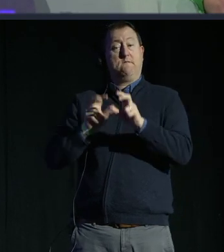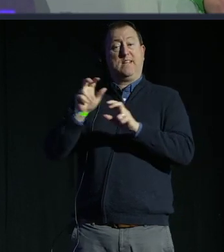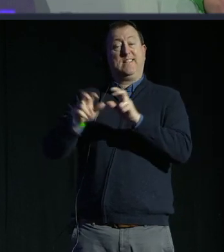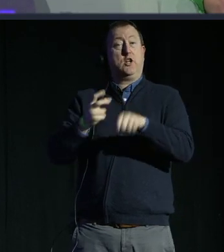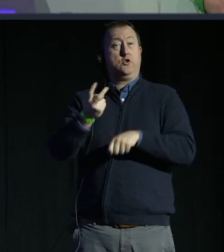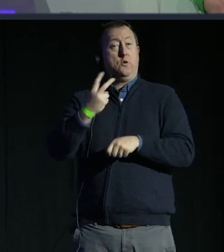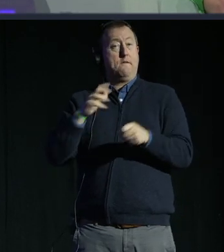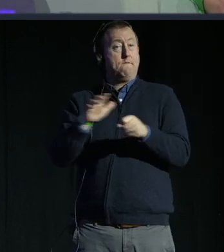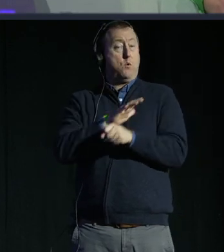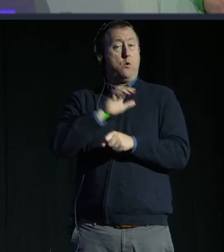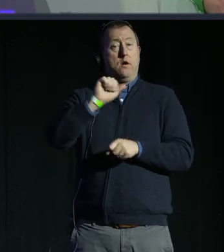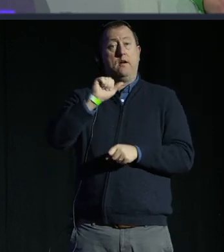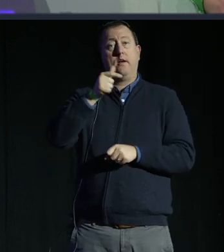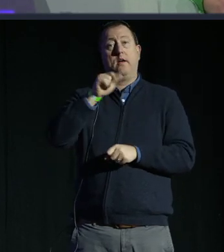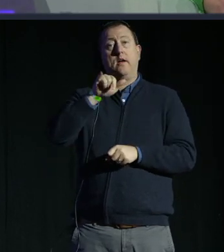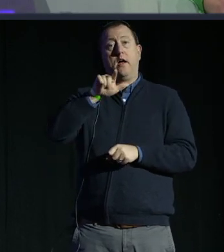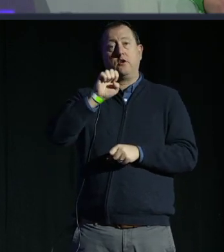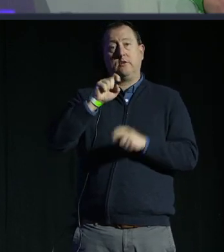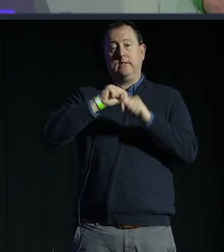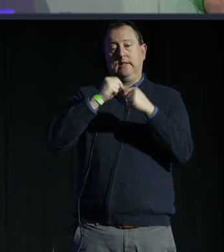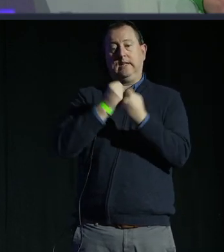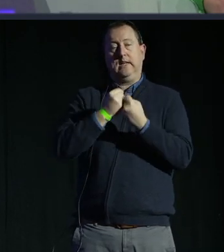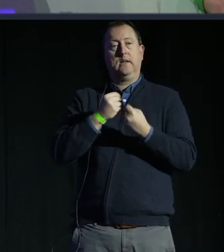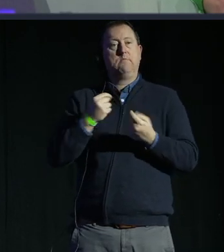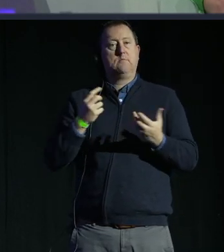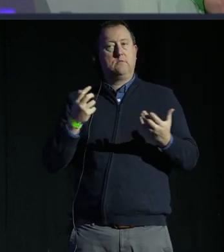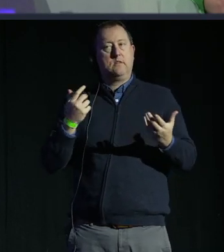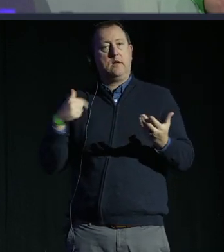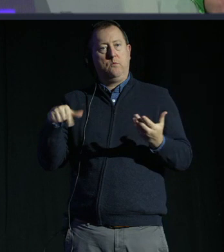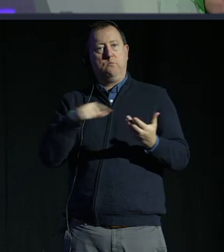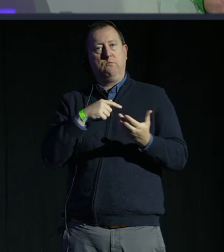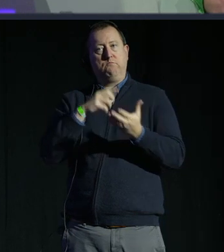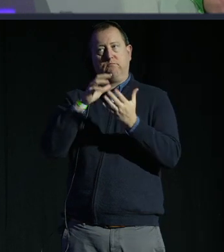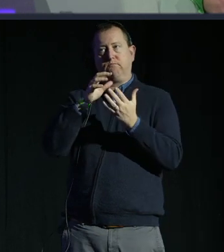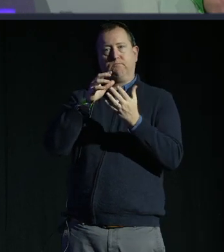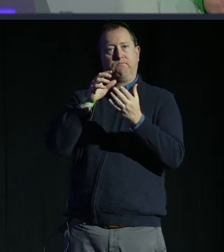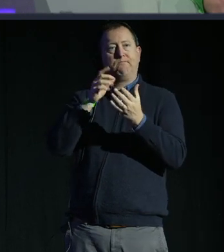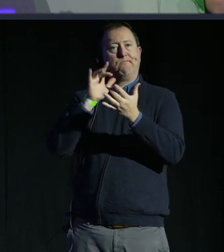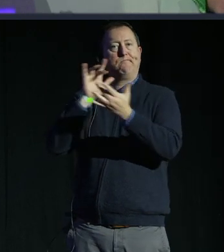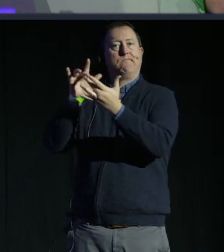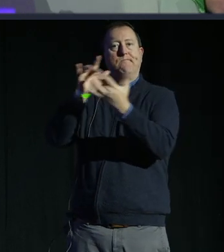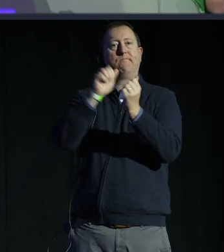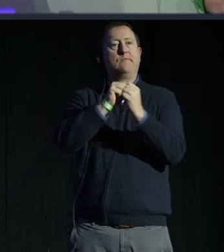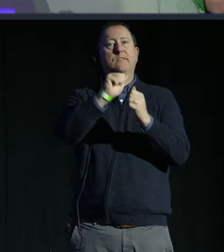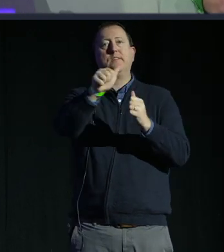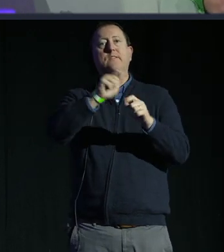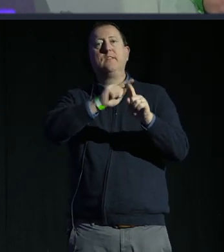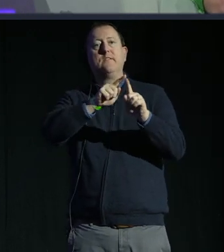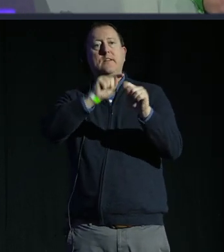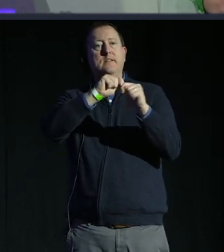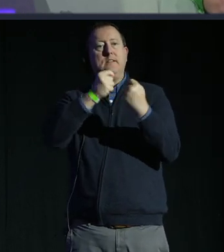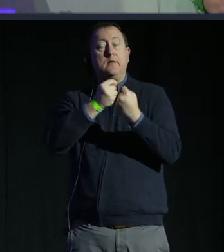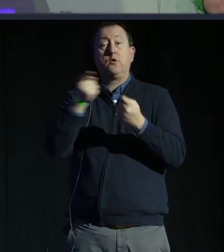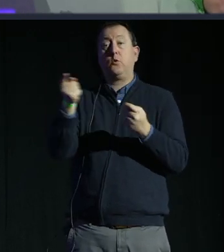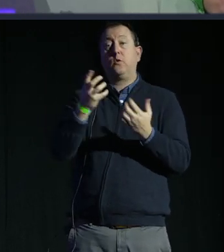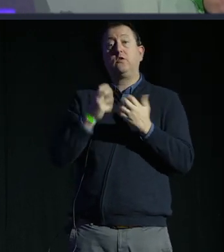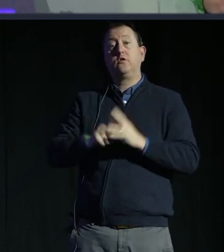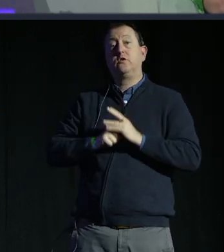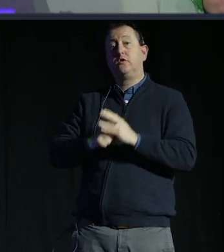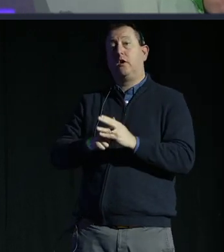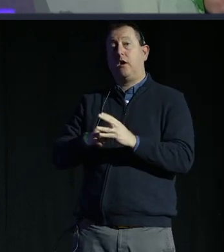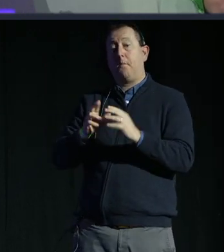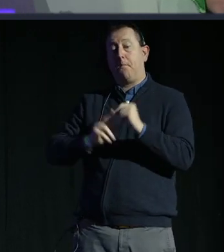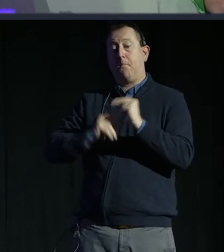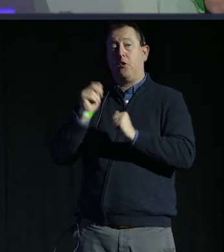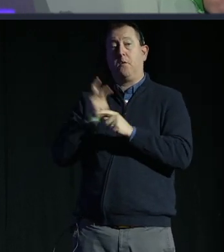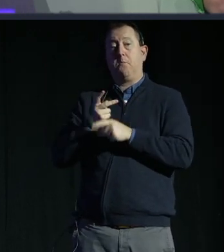teams that kind of deploy out to our federated teams. So if you're going to start to build a data product, you're